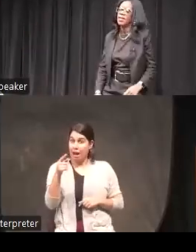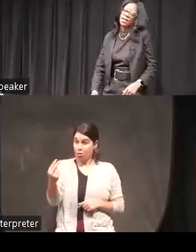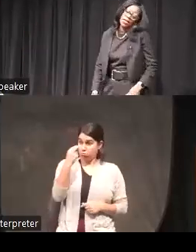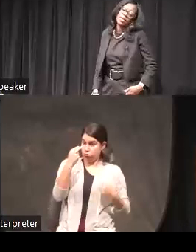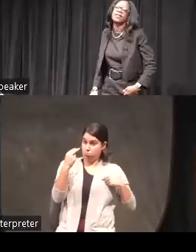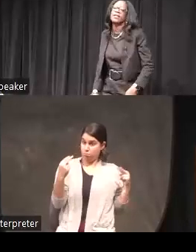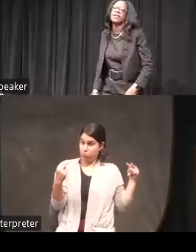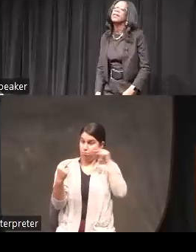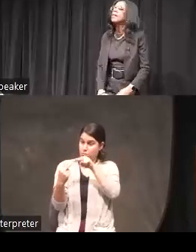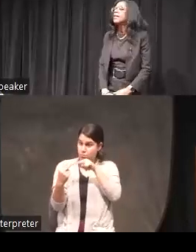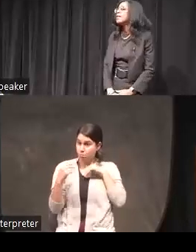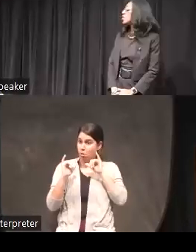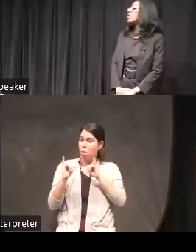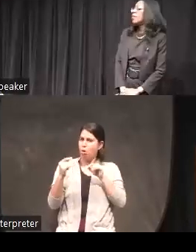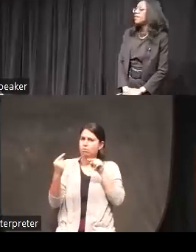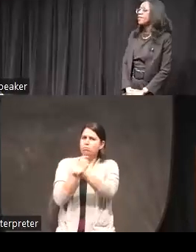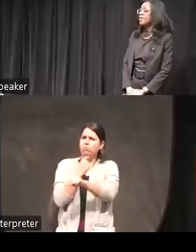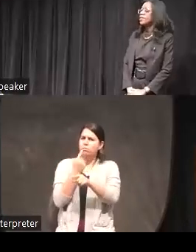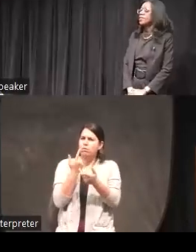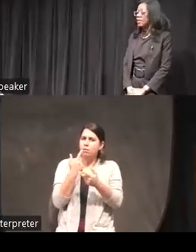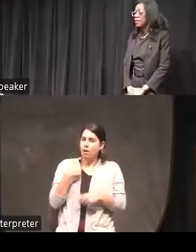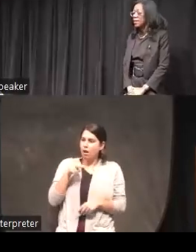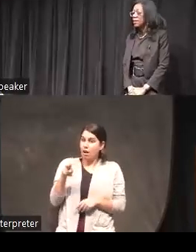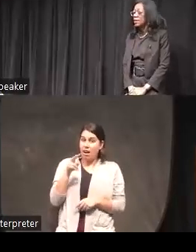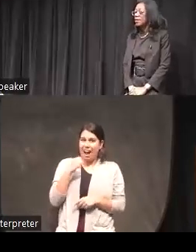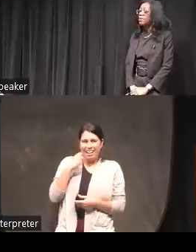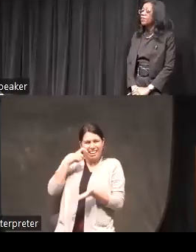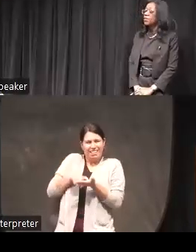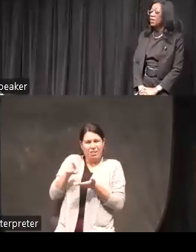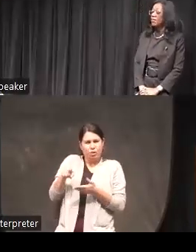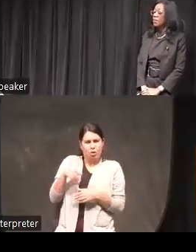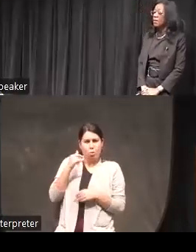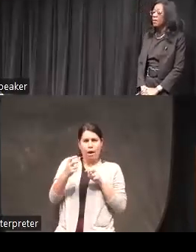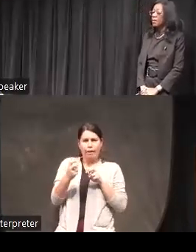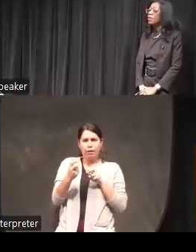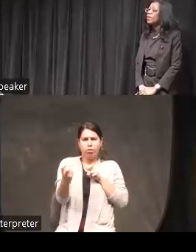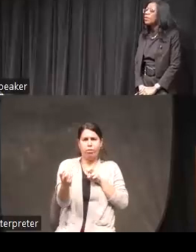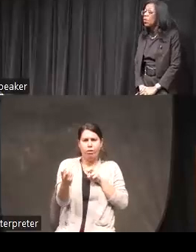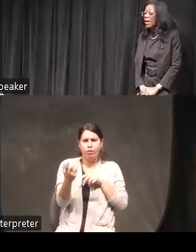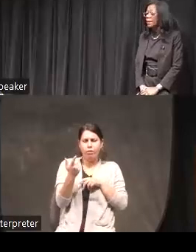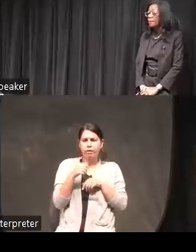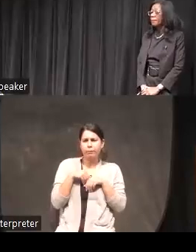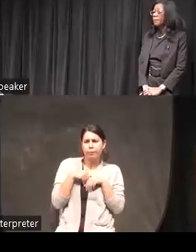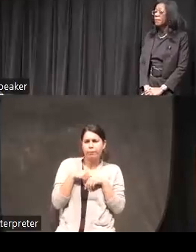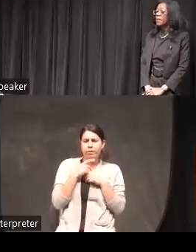discomfort is shown by the fact that you sit a little bit further away from me, you're a little